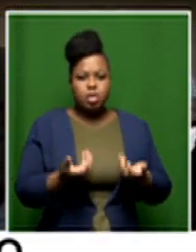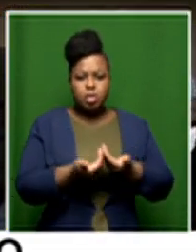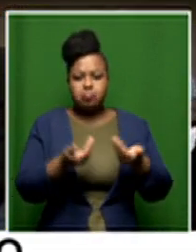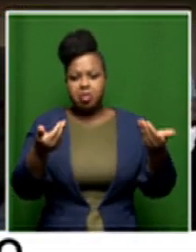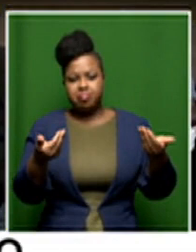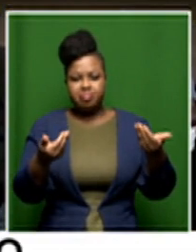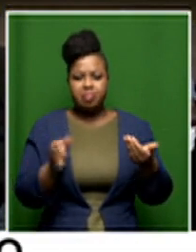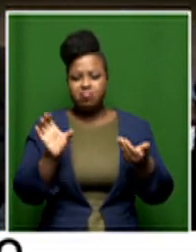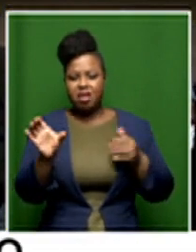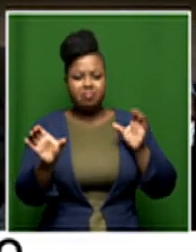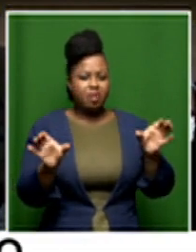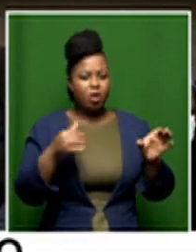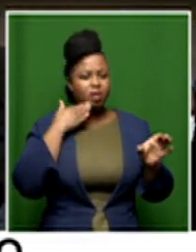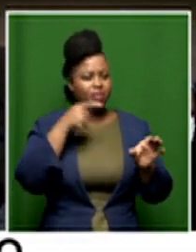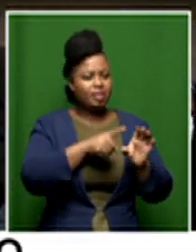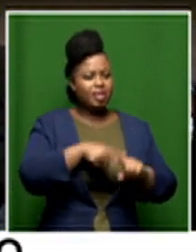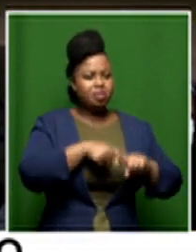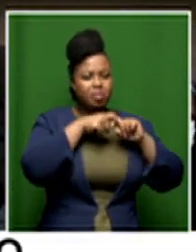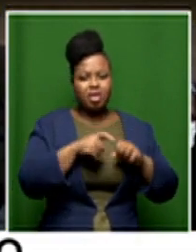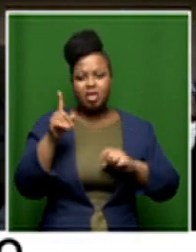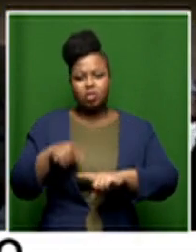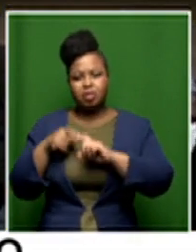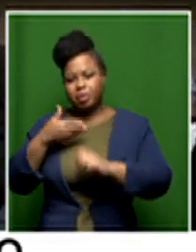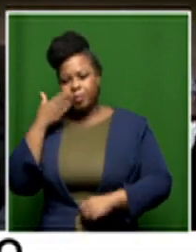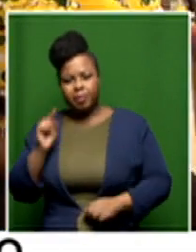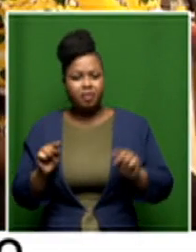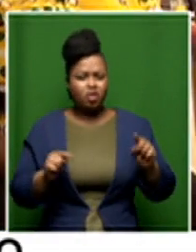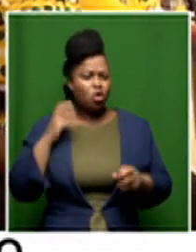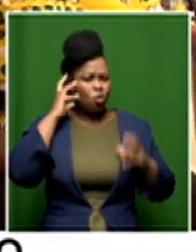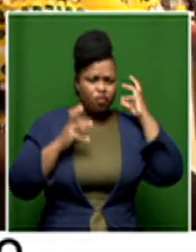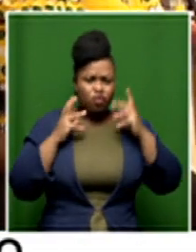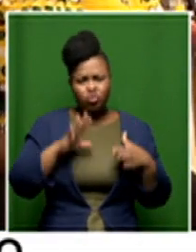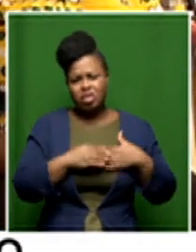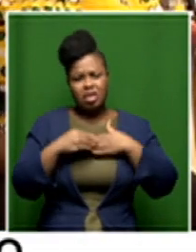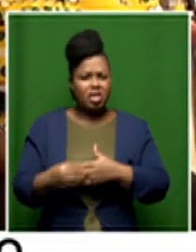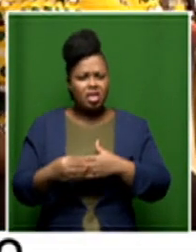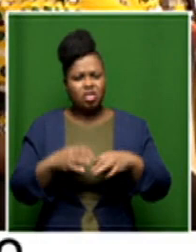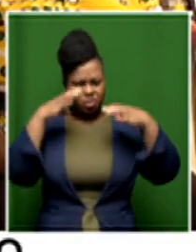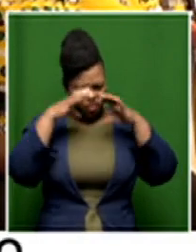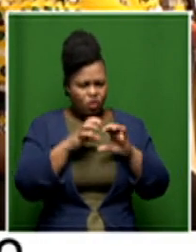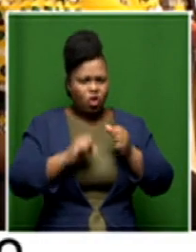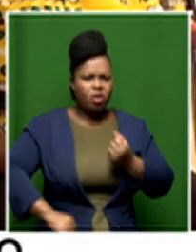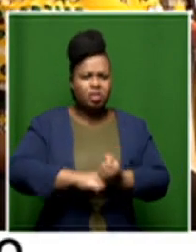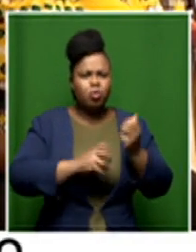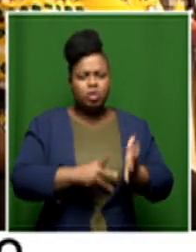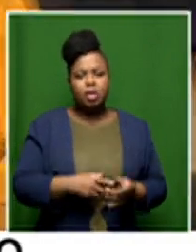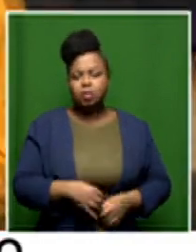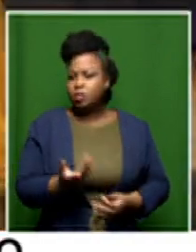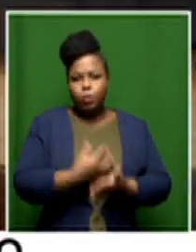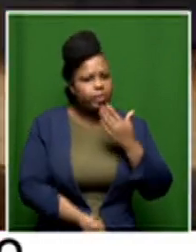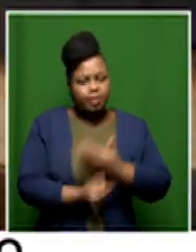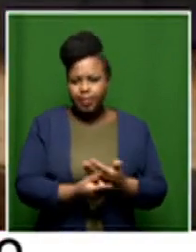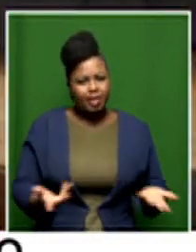factions, and we hear about who's been suspended, who hasn't been suspended, the confusion, the leadership vacuums. What's happening on the ground?